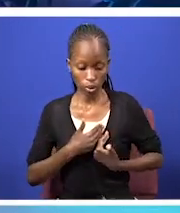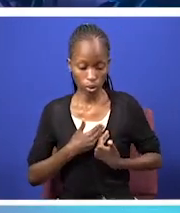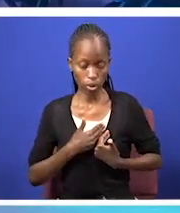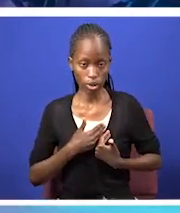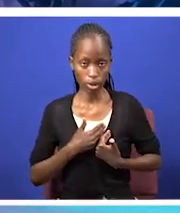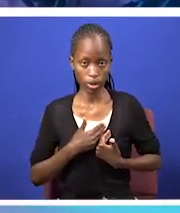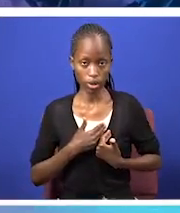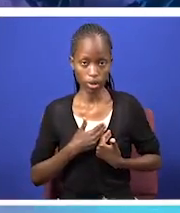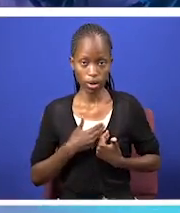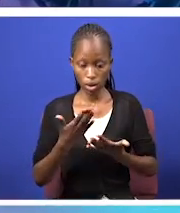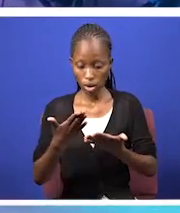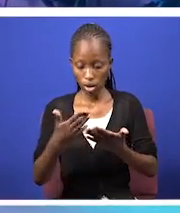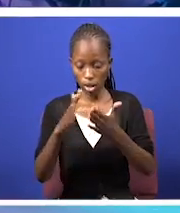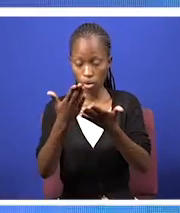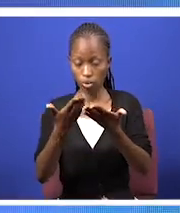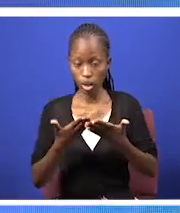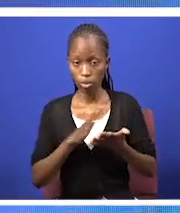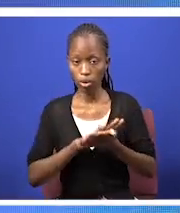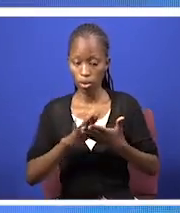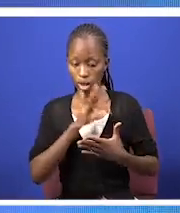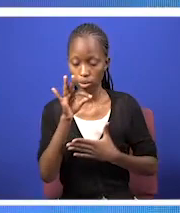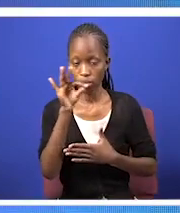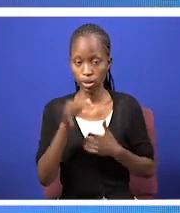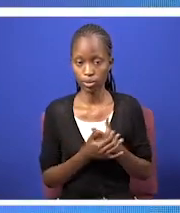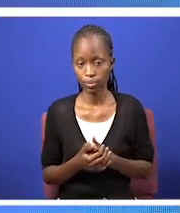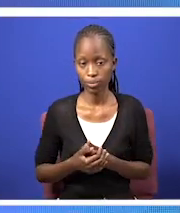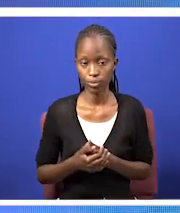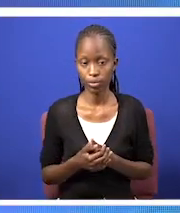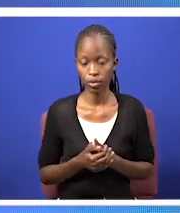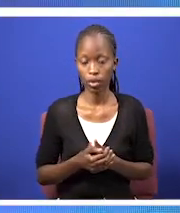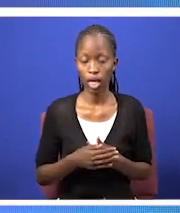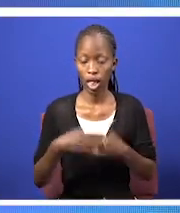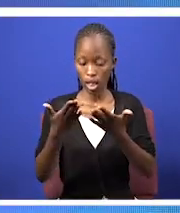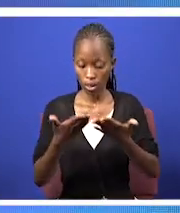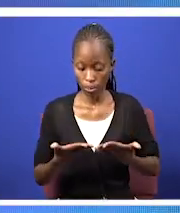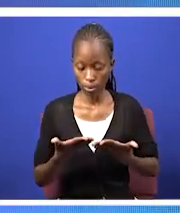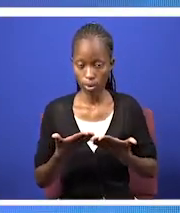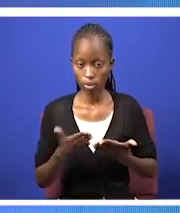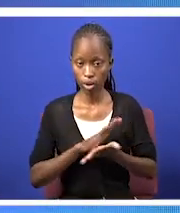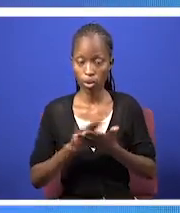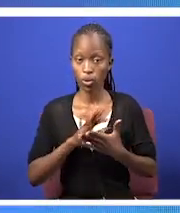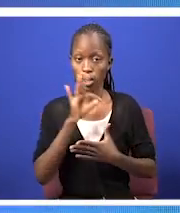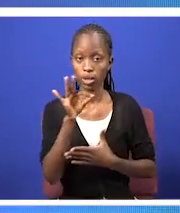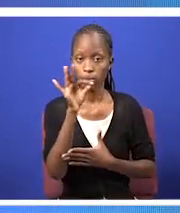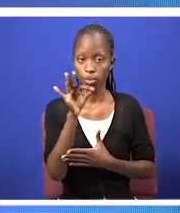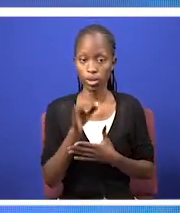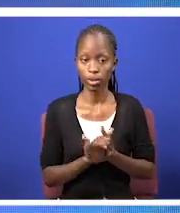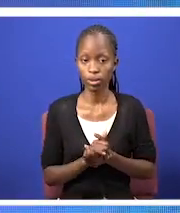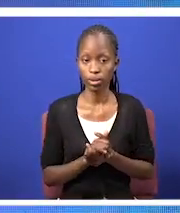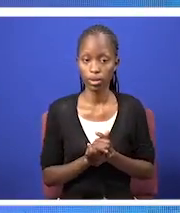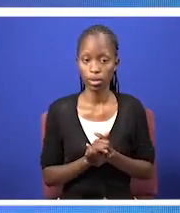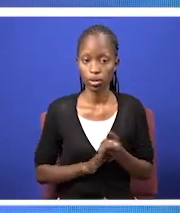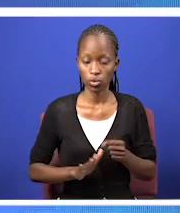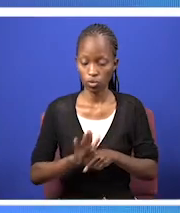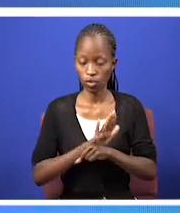Holy Spirit to help you. That's our hashtag today. Help me, Holy Spirit. Invite him to help you by inviting